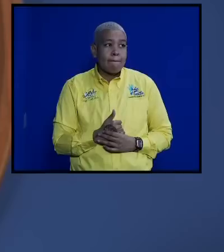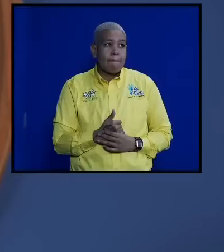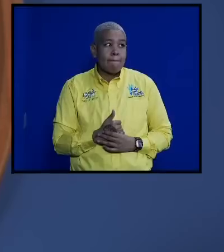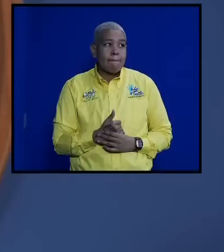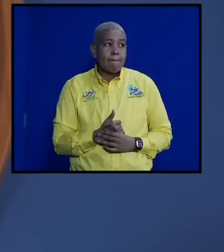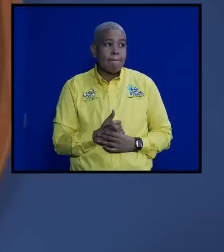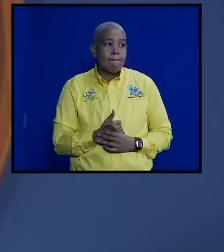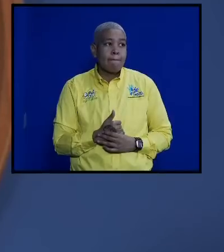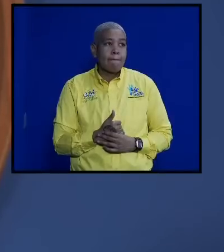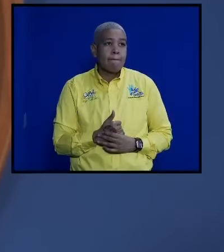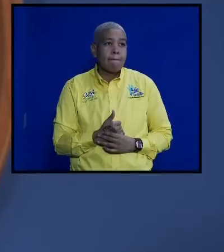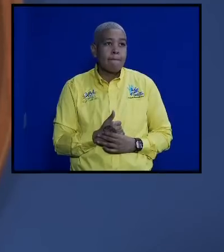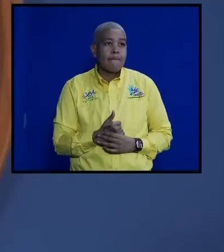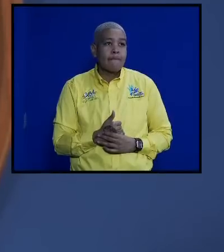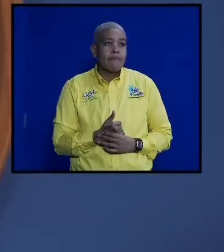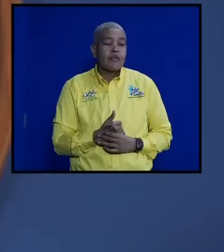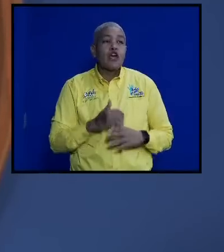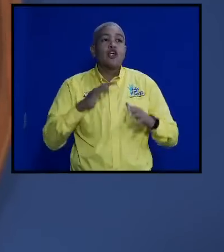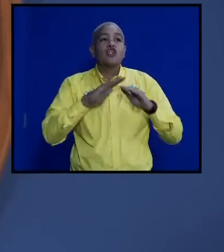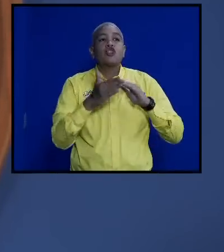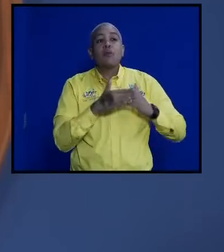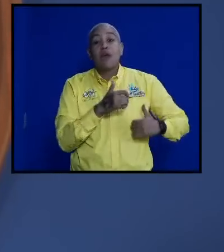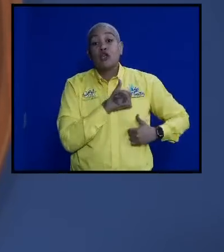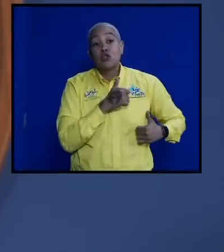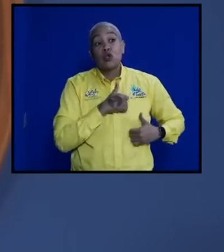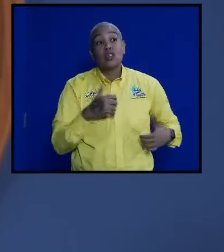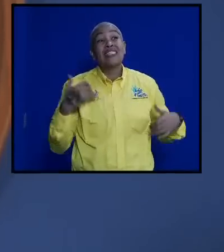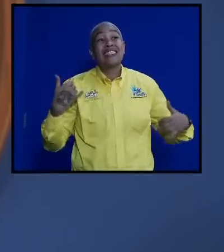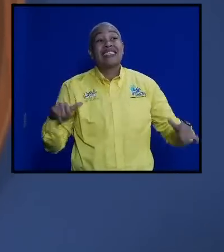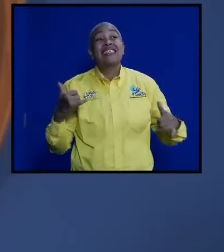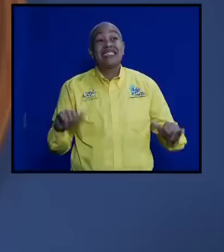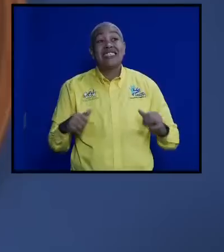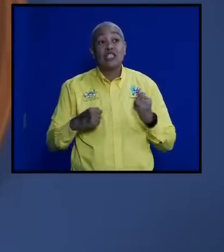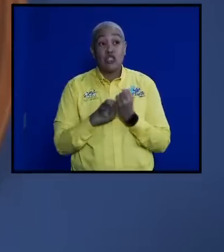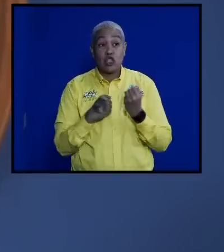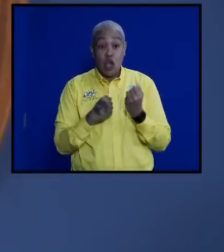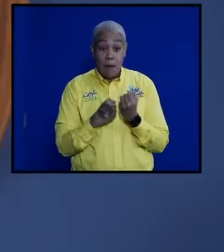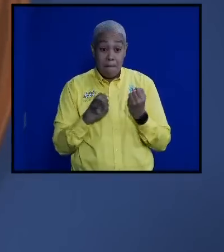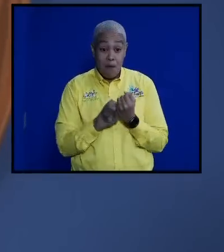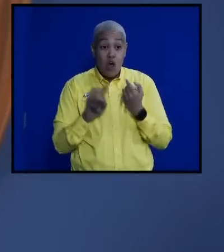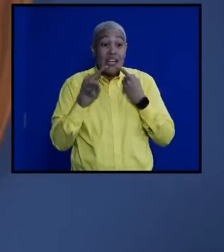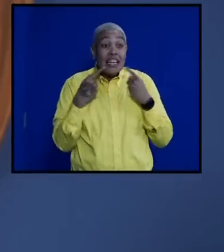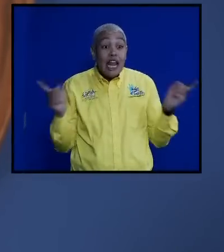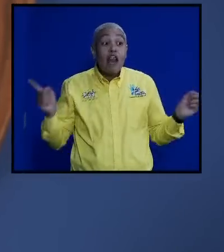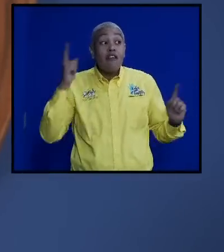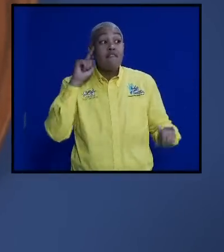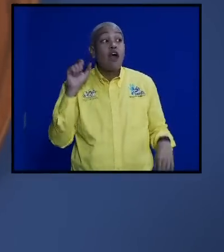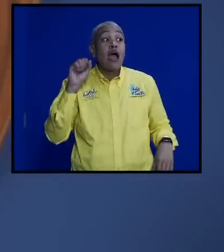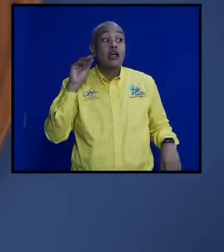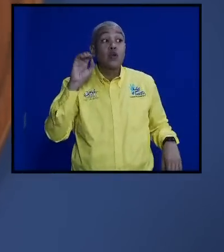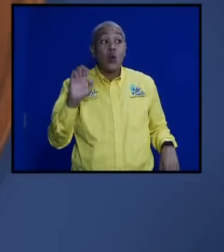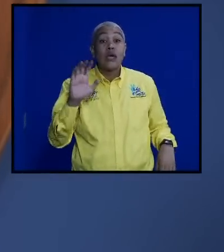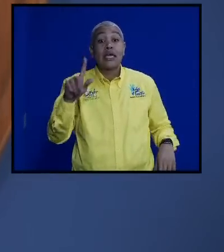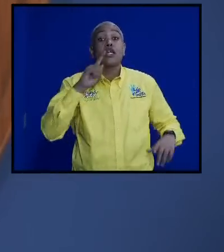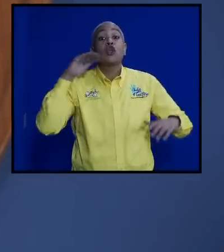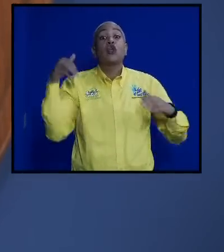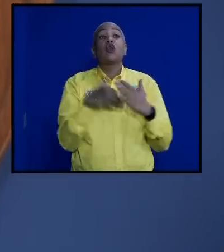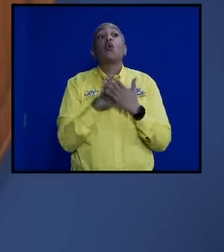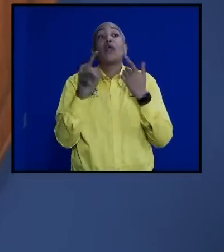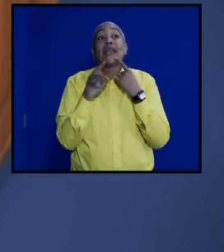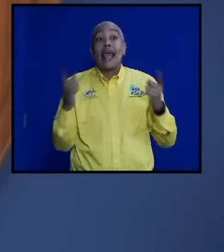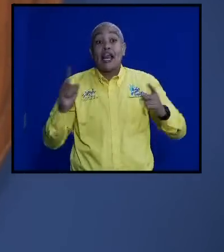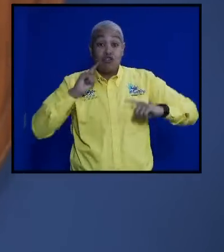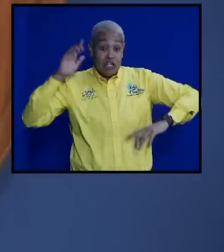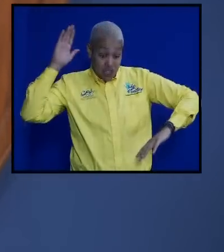The Jamaica Defence Force continues to support the recommendation for the declaration of a state of public emergency. The new declaration covers